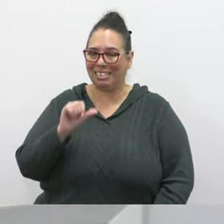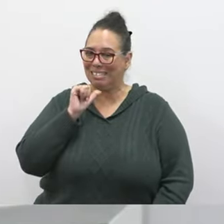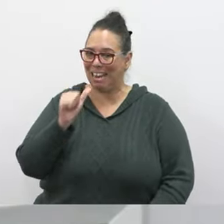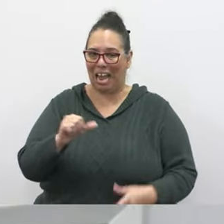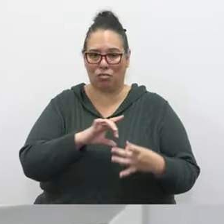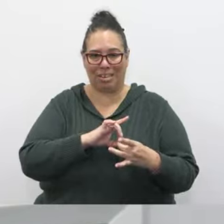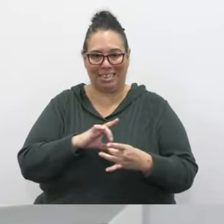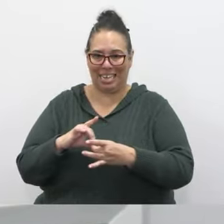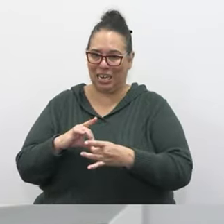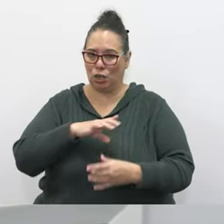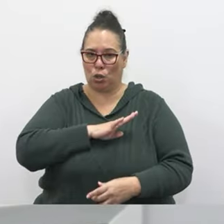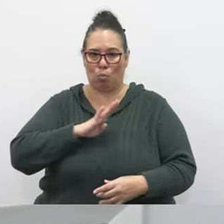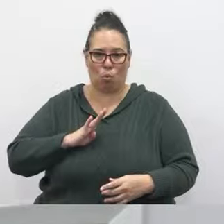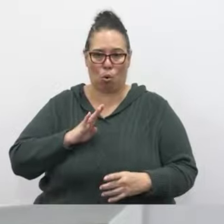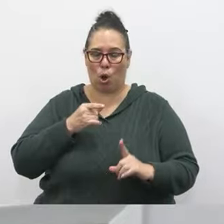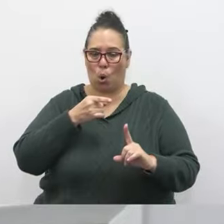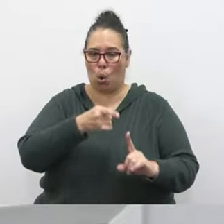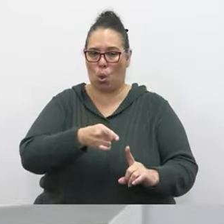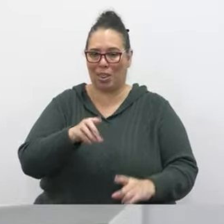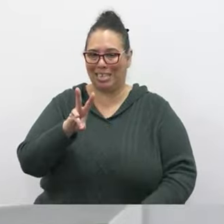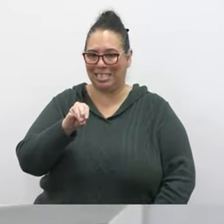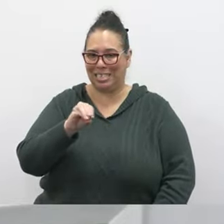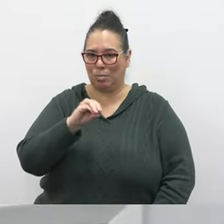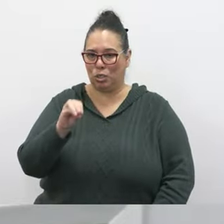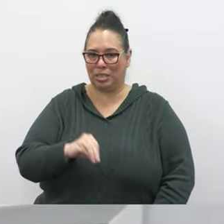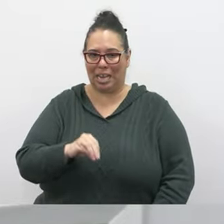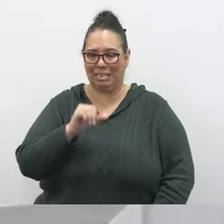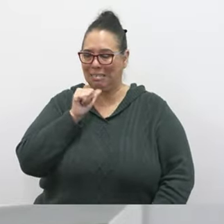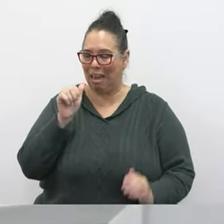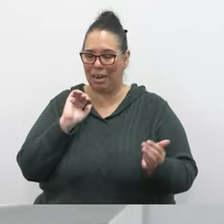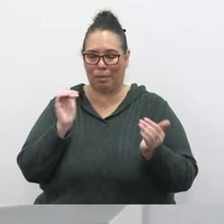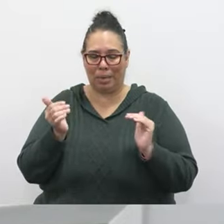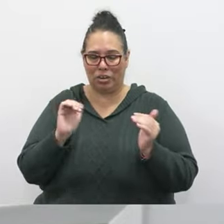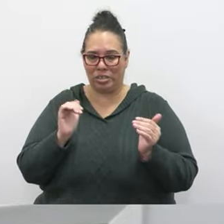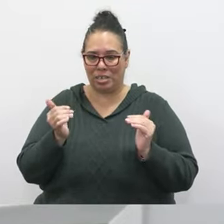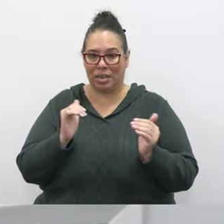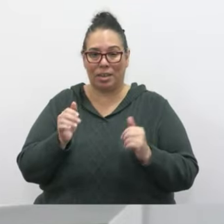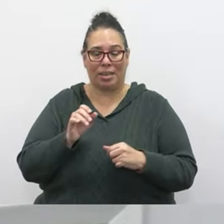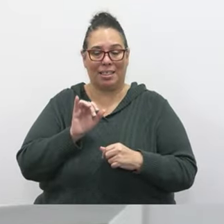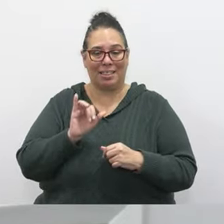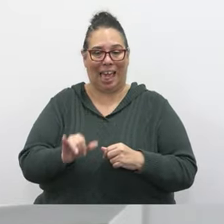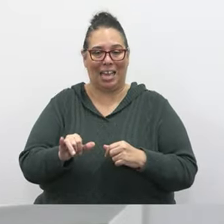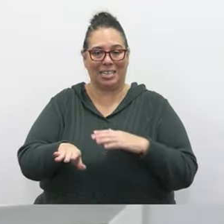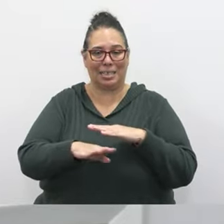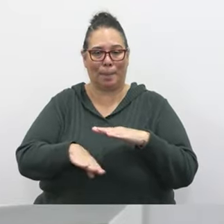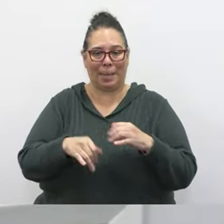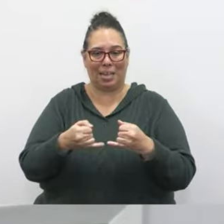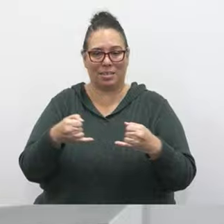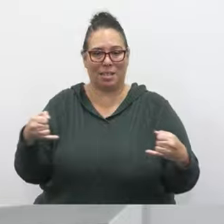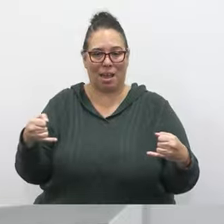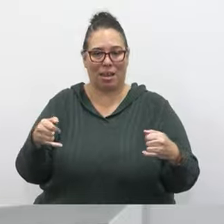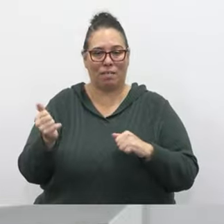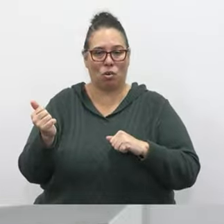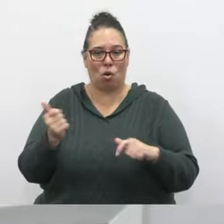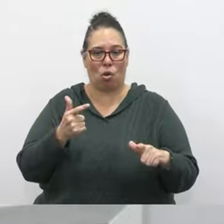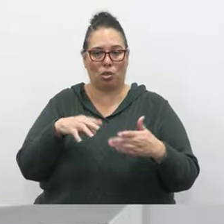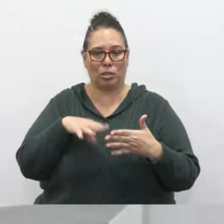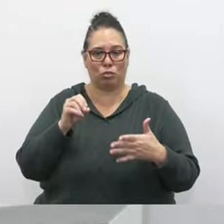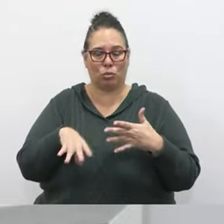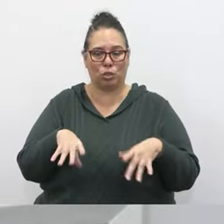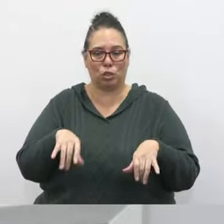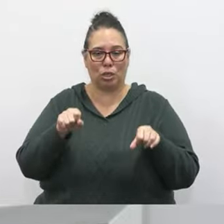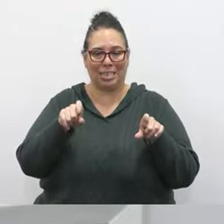the board's goal. The 60% is not a comparison. So this is actually the baseline for all students who took